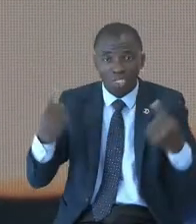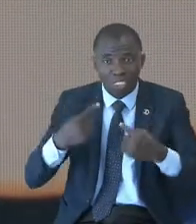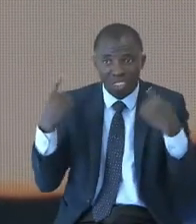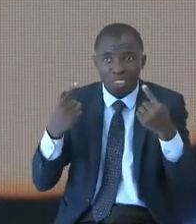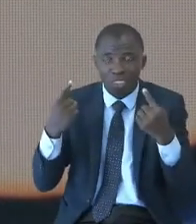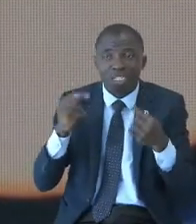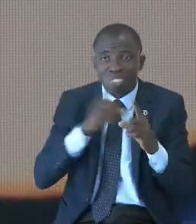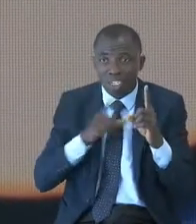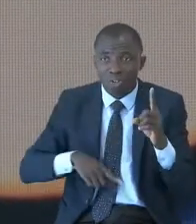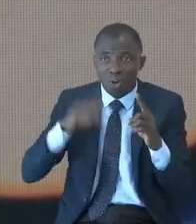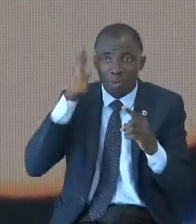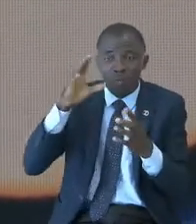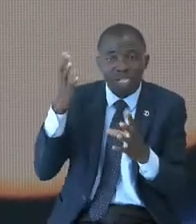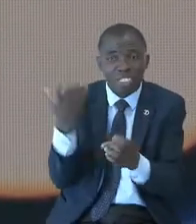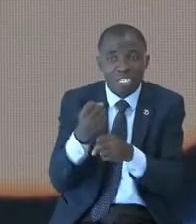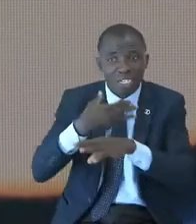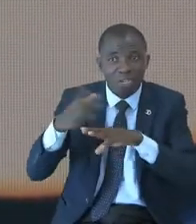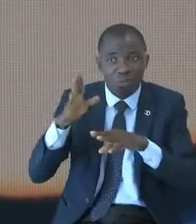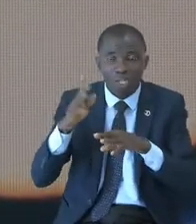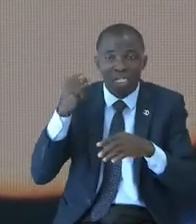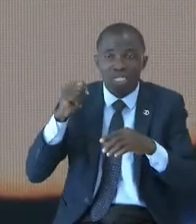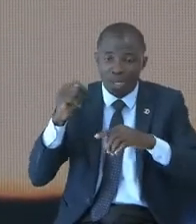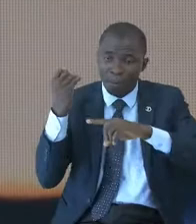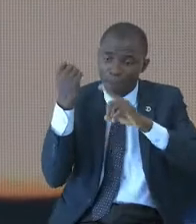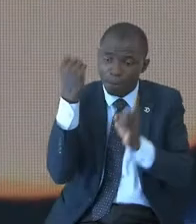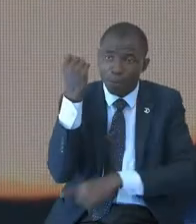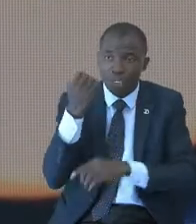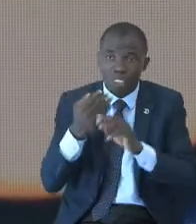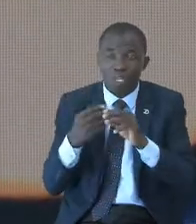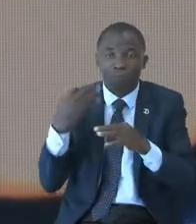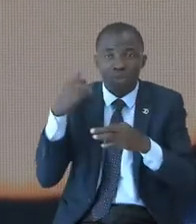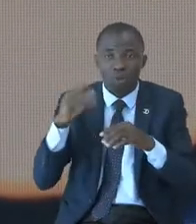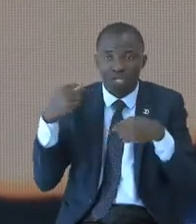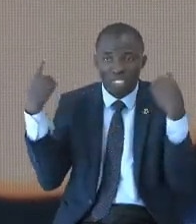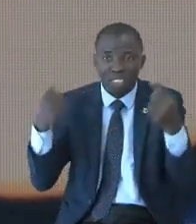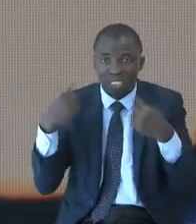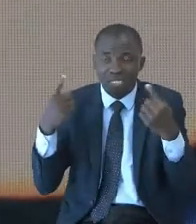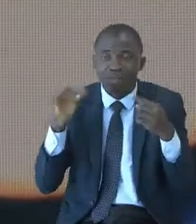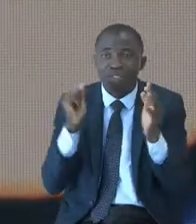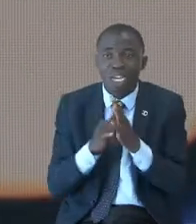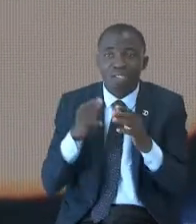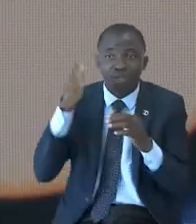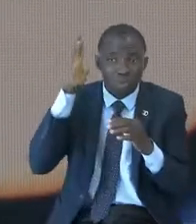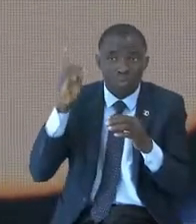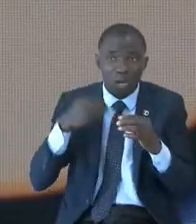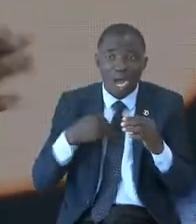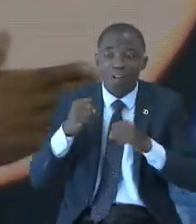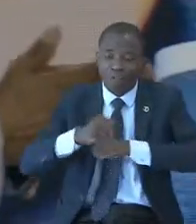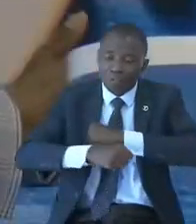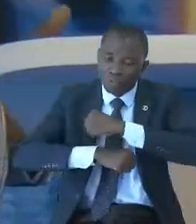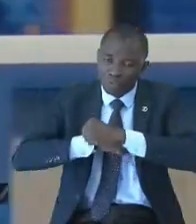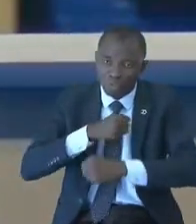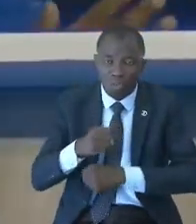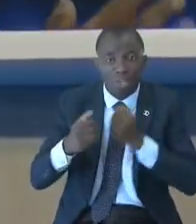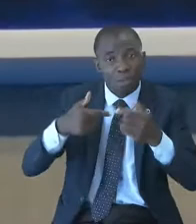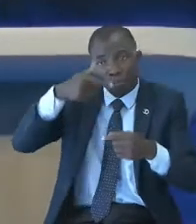the Lord will take away the punishment of the sin that you would have suffered